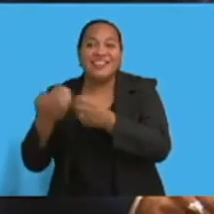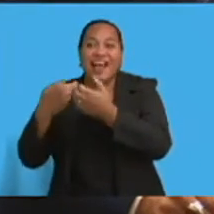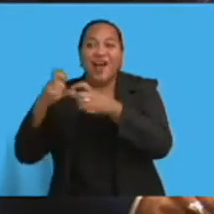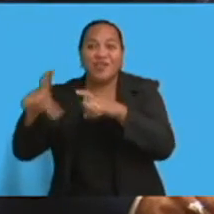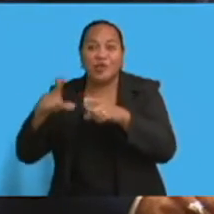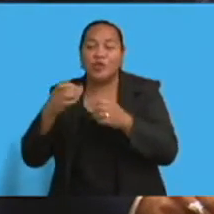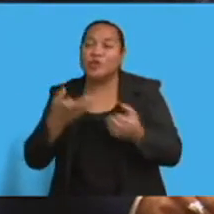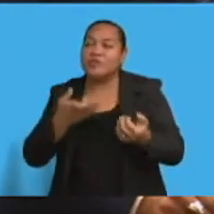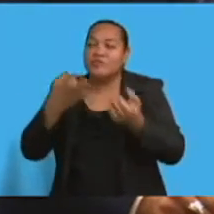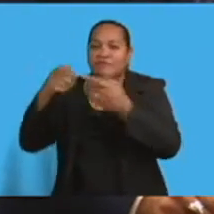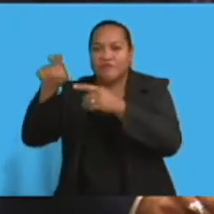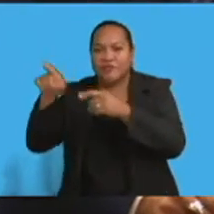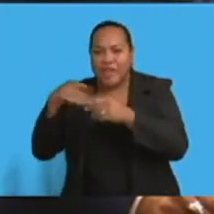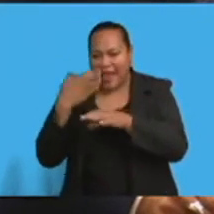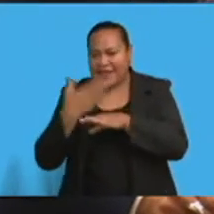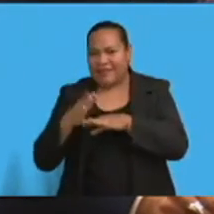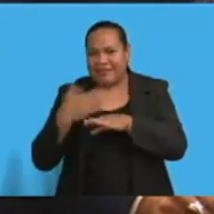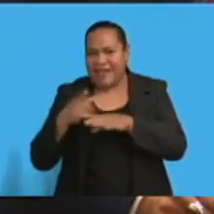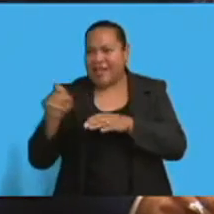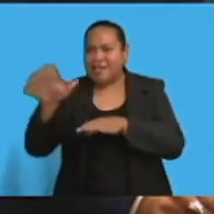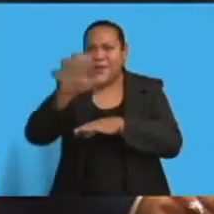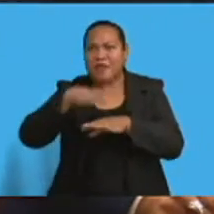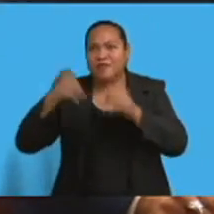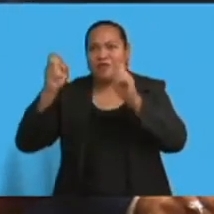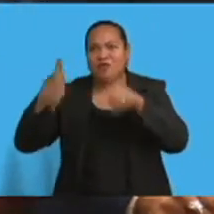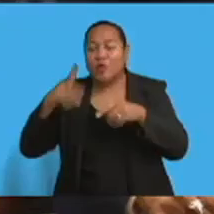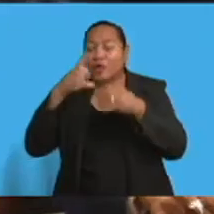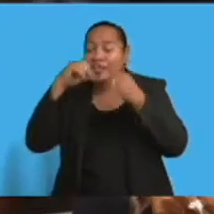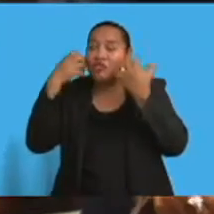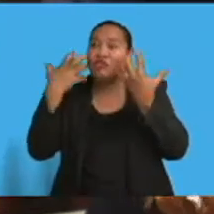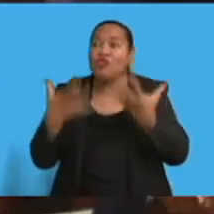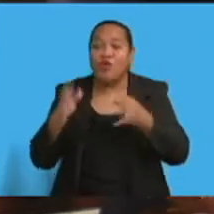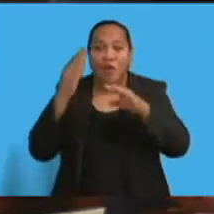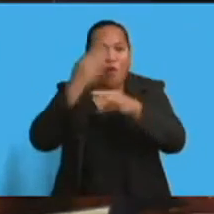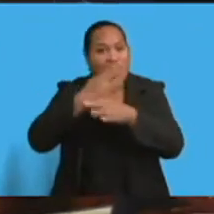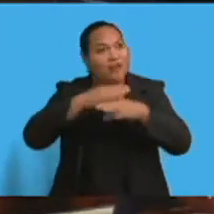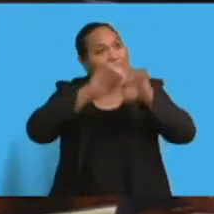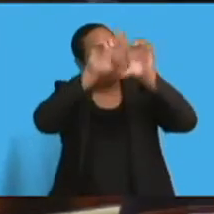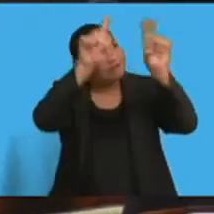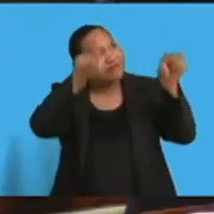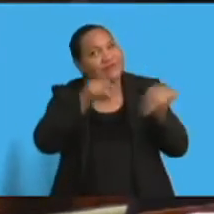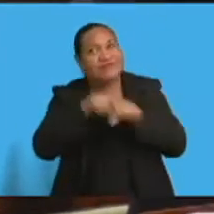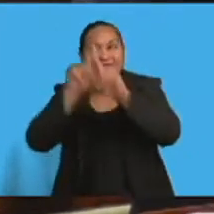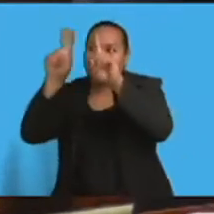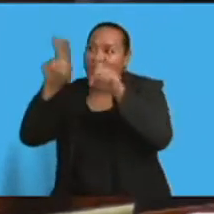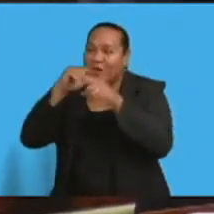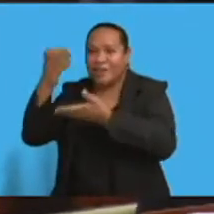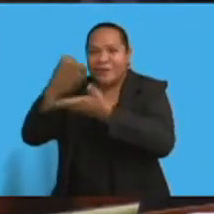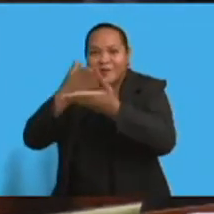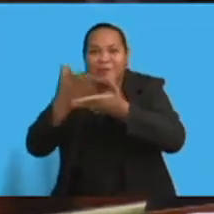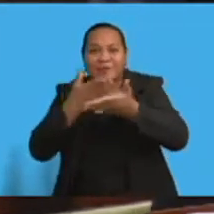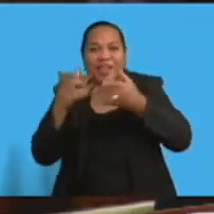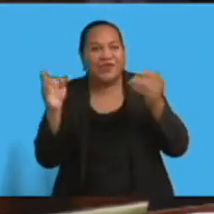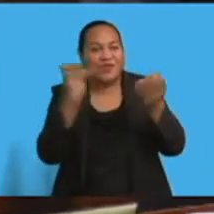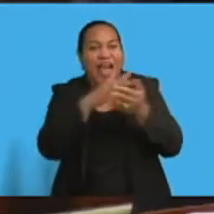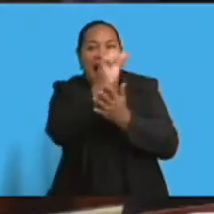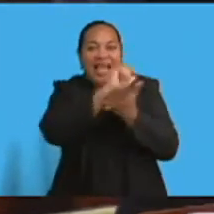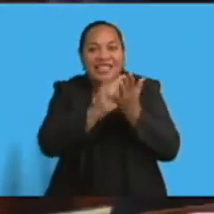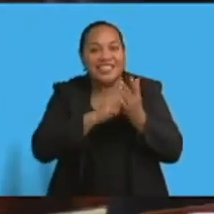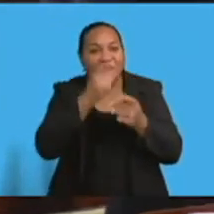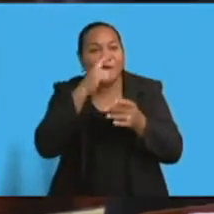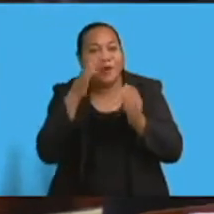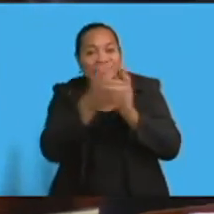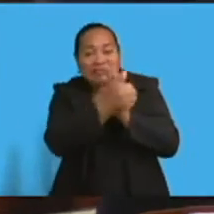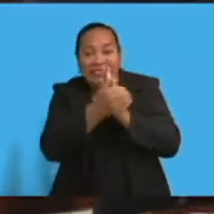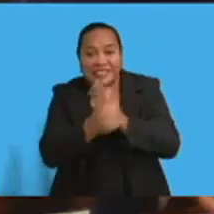Fiji a modern and contemporary creative space where they can show their work, create new pieces and engage among the artistic community. And we've set aside